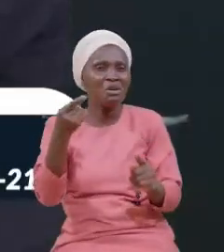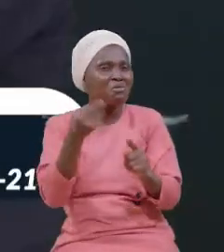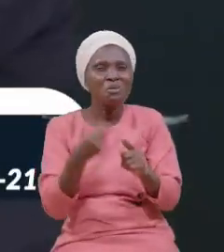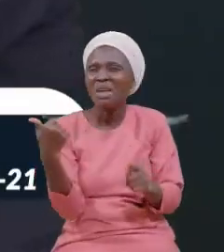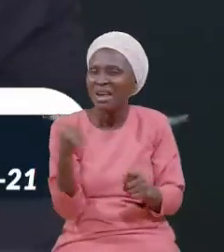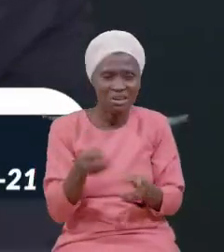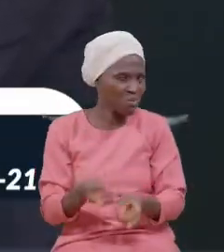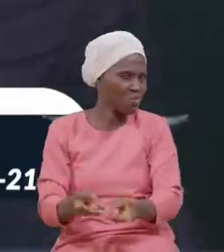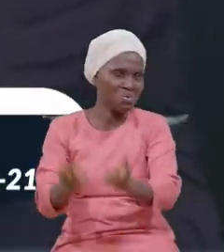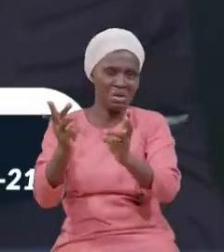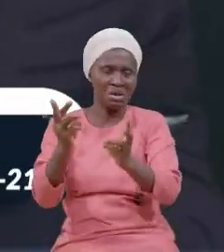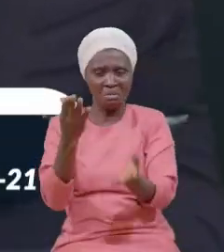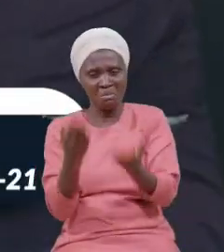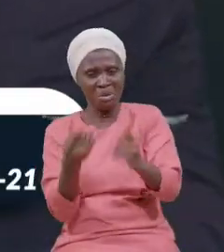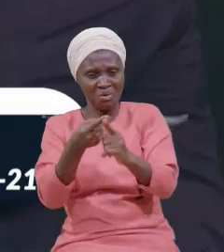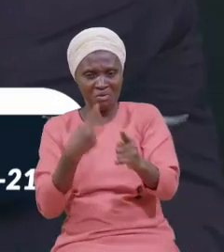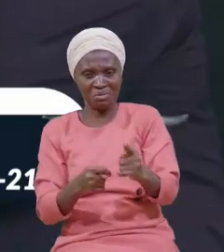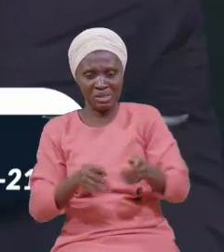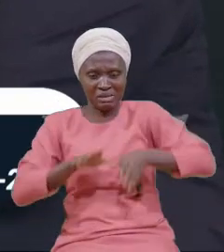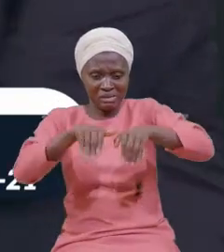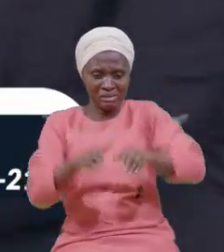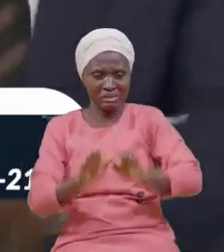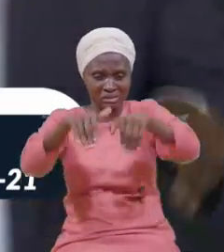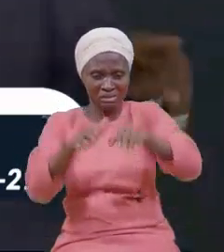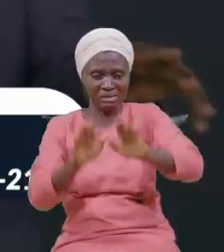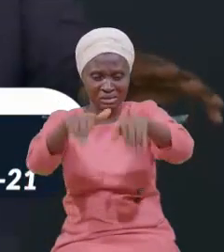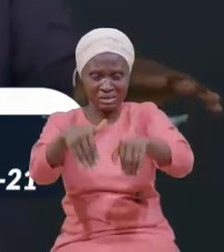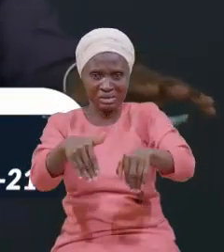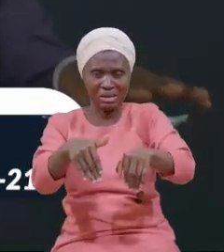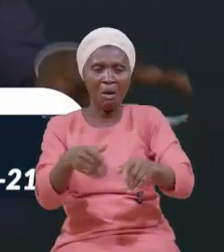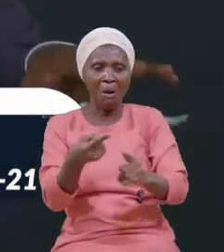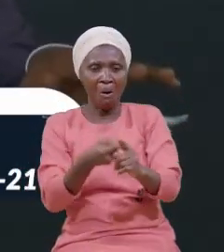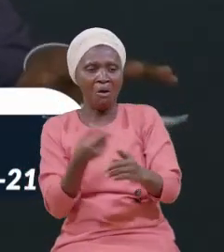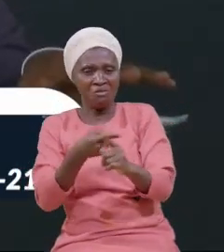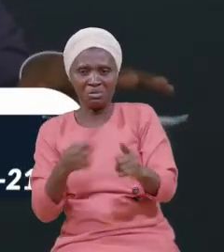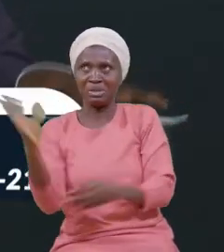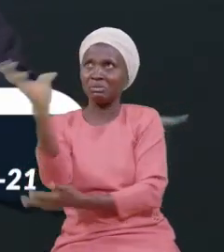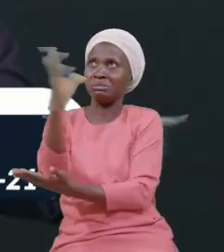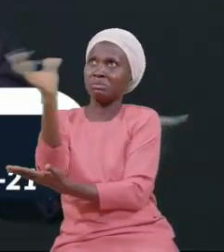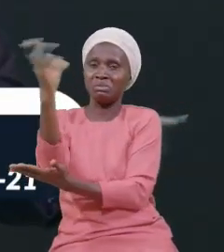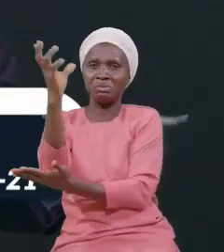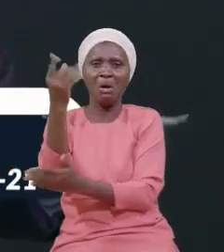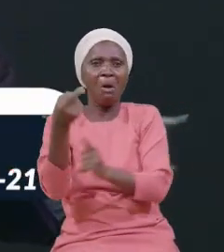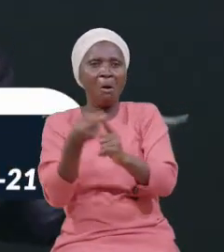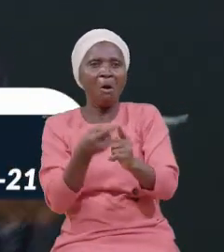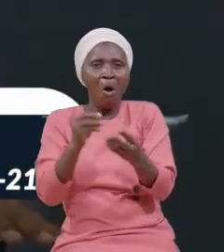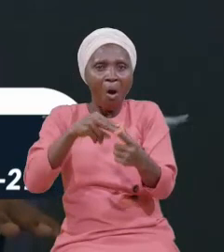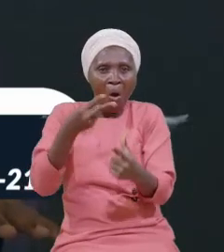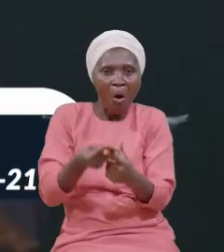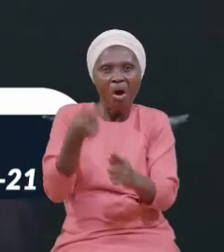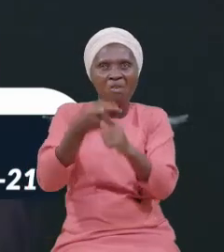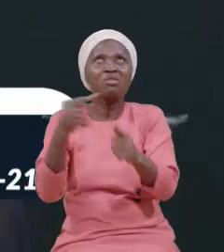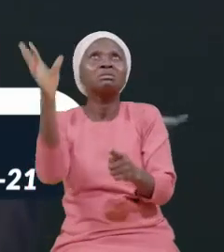from the depths of the wilderness of the bush, and from the skies and the abode of